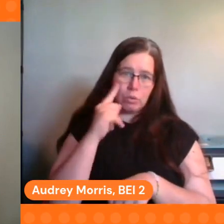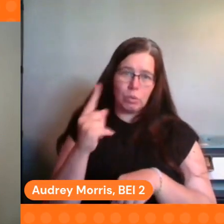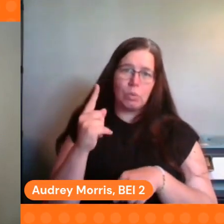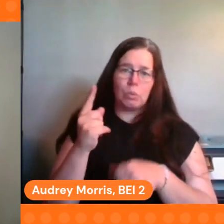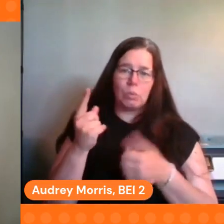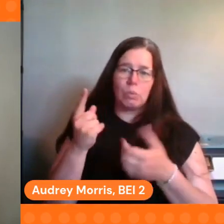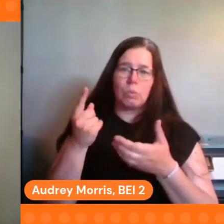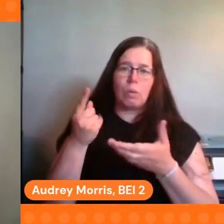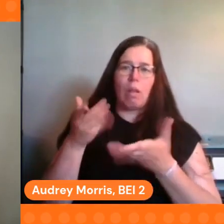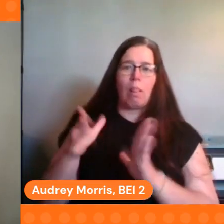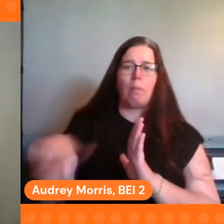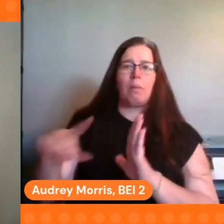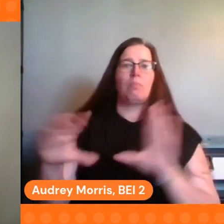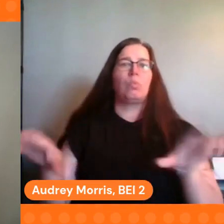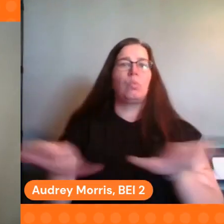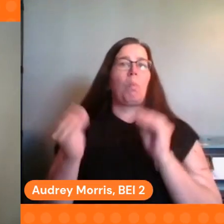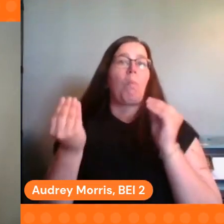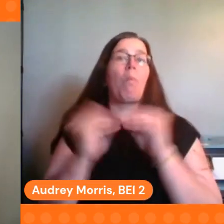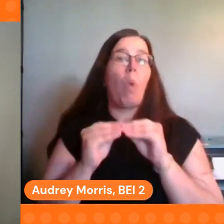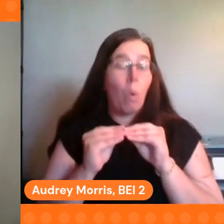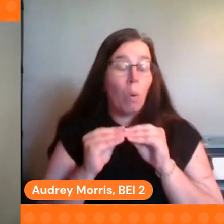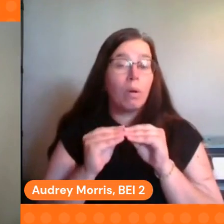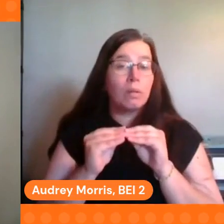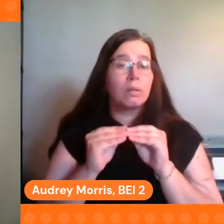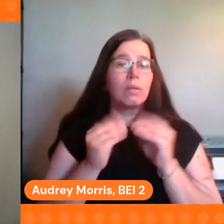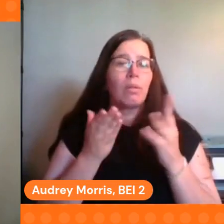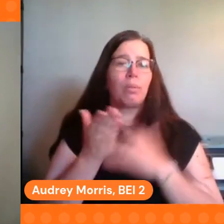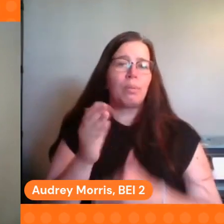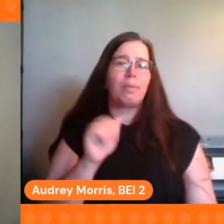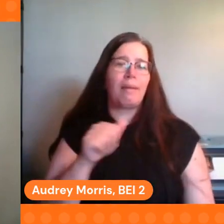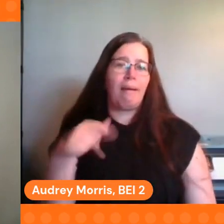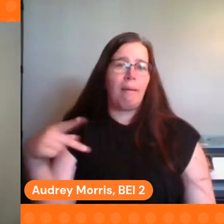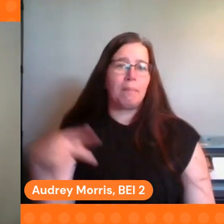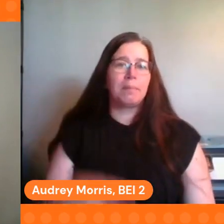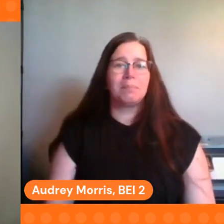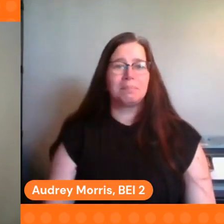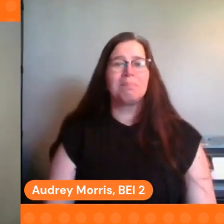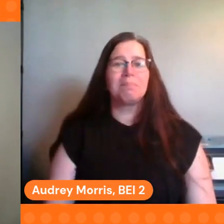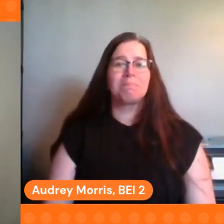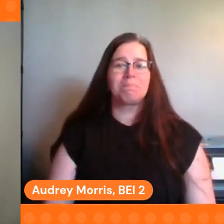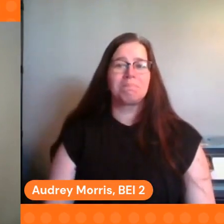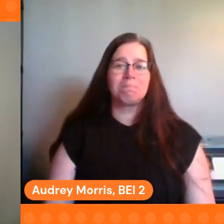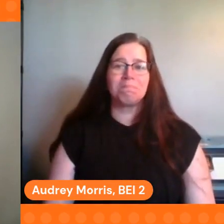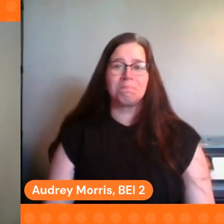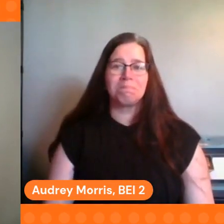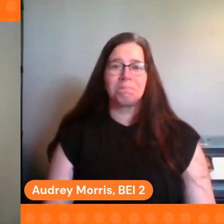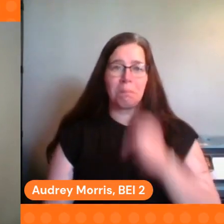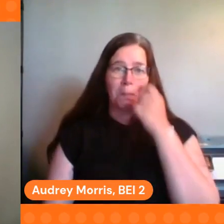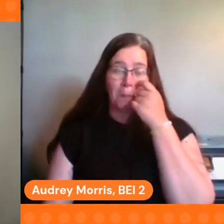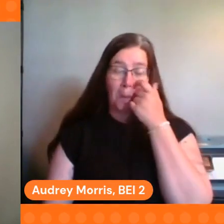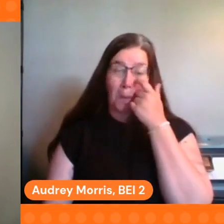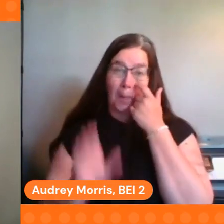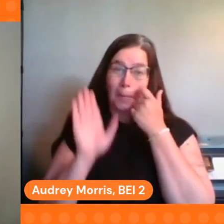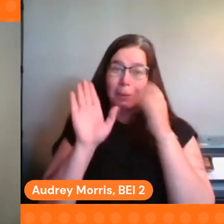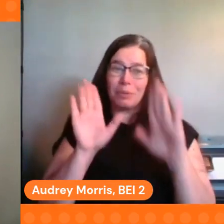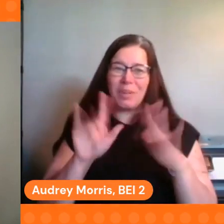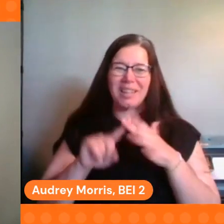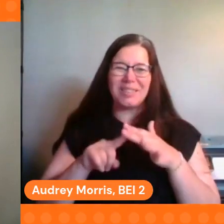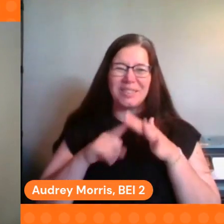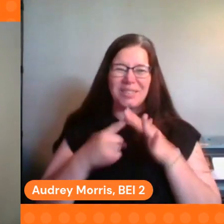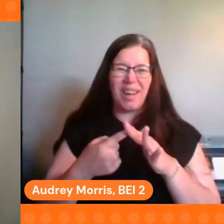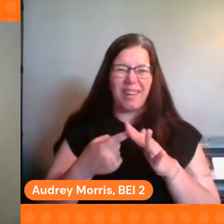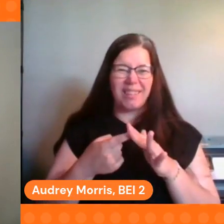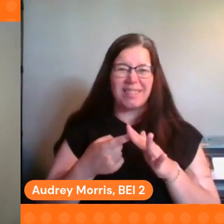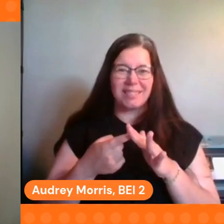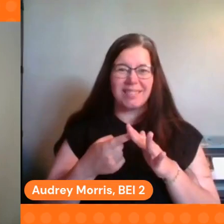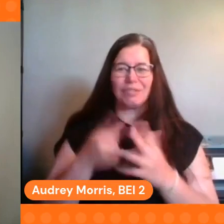much more with the Kalimani app. So that's my story. Ah, what a great starting point, though, that you saw